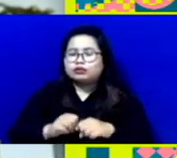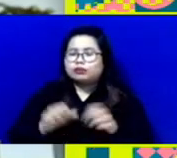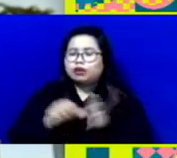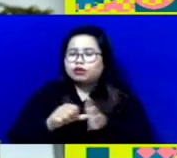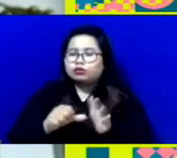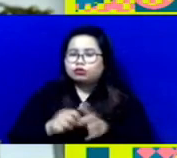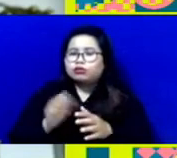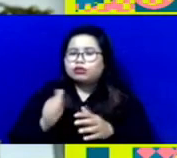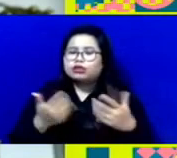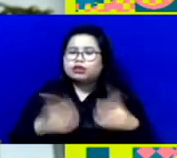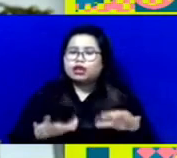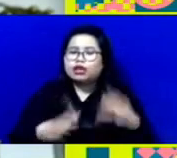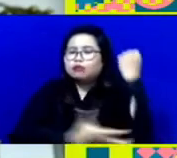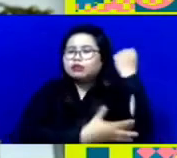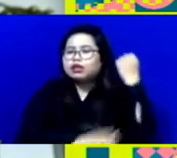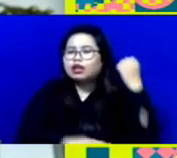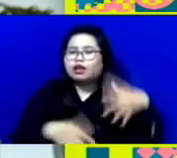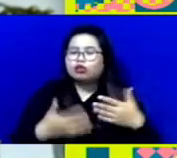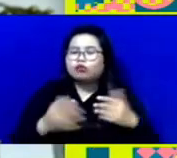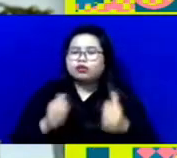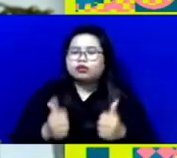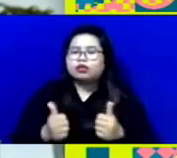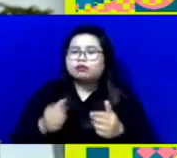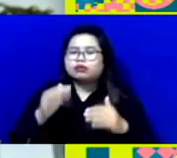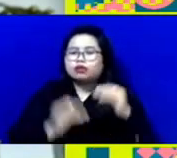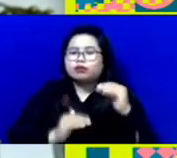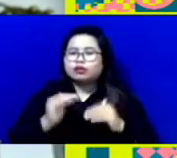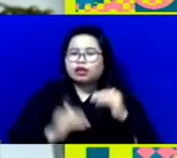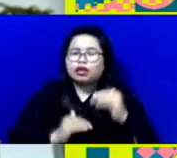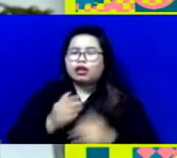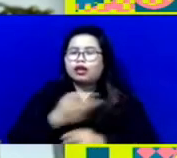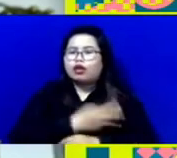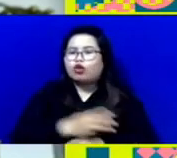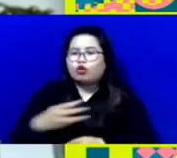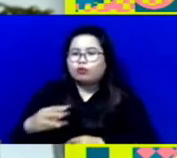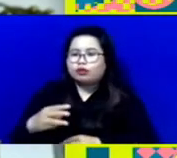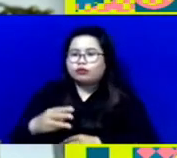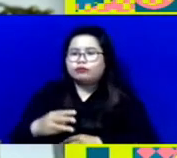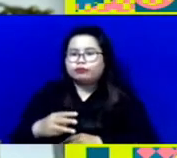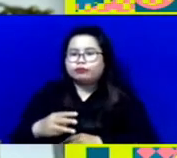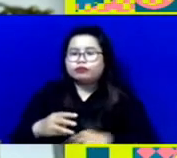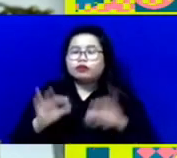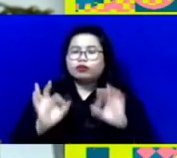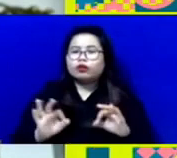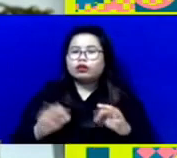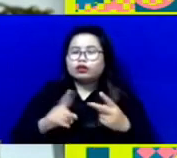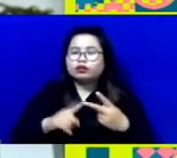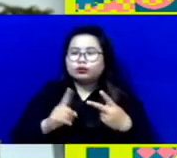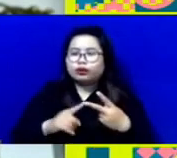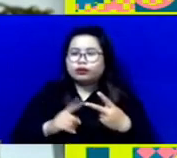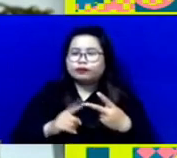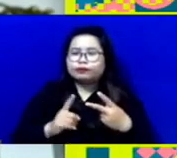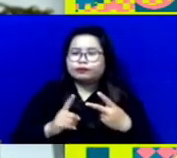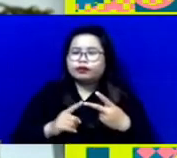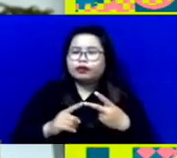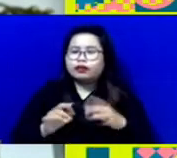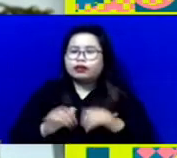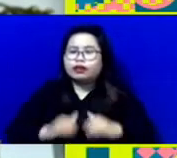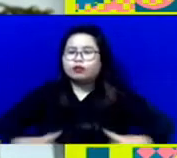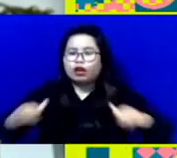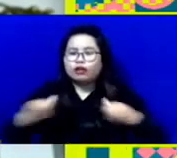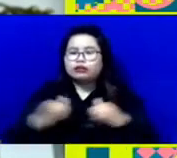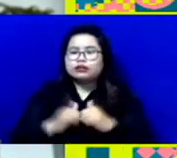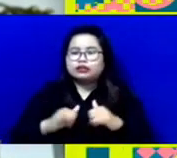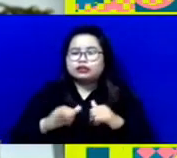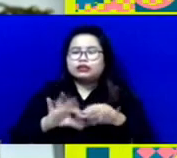the grassroots economy at the same time. Second, inclusive collaboration, or in Indonesia, we know it